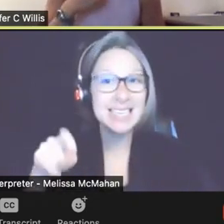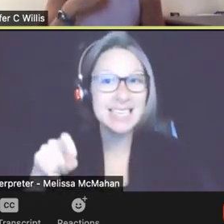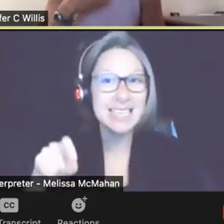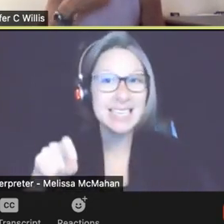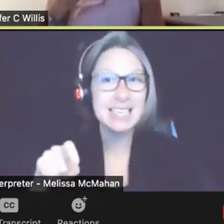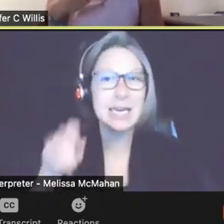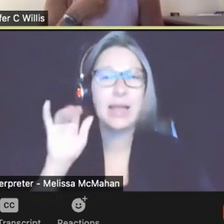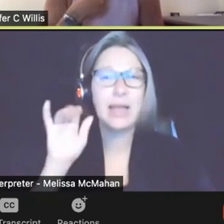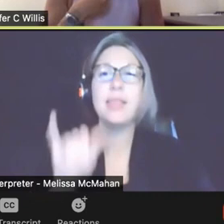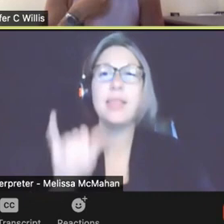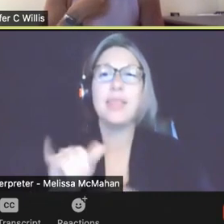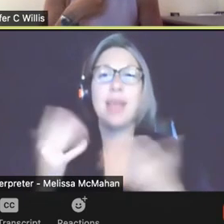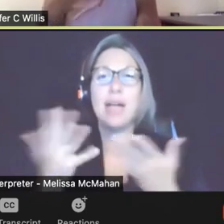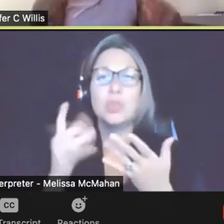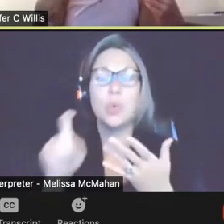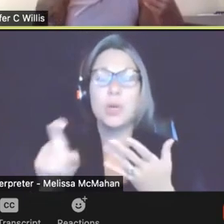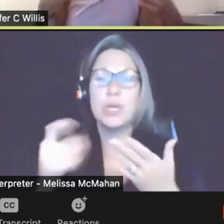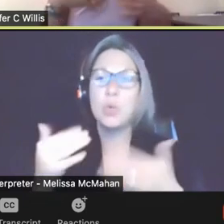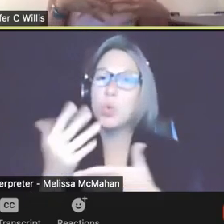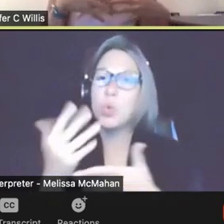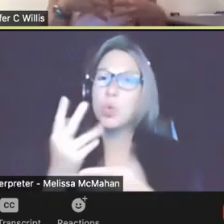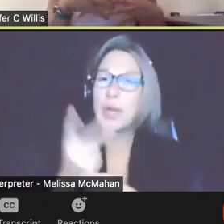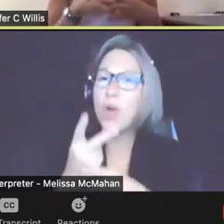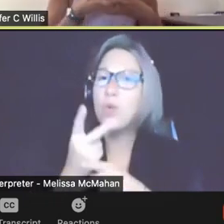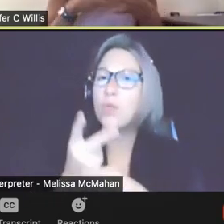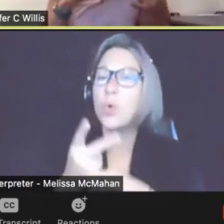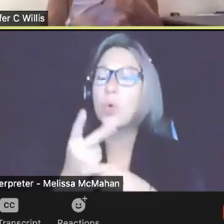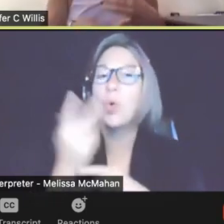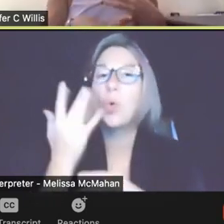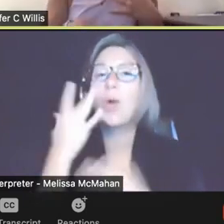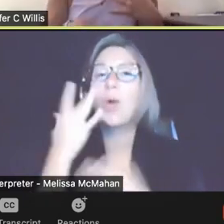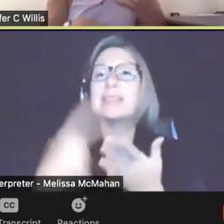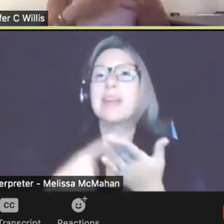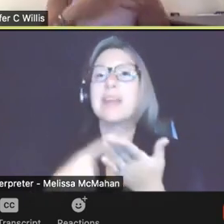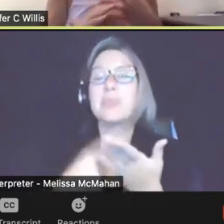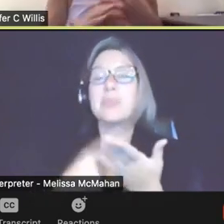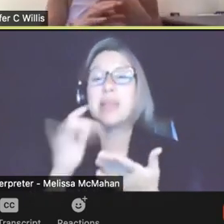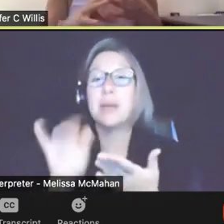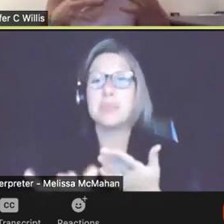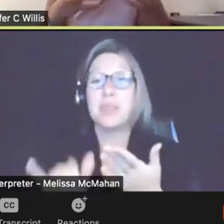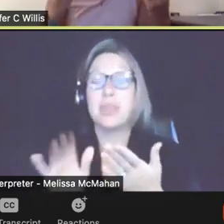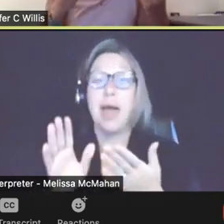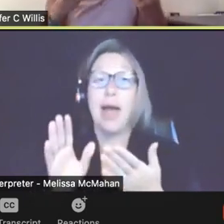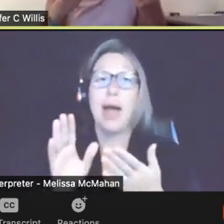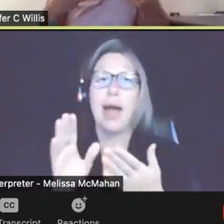to look at and be careful of, because sometimes those behaviors, the sensory seeking